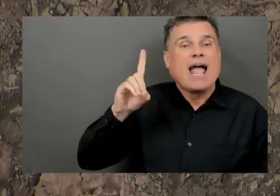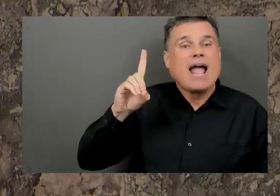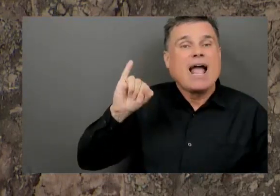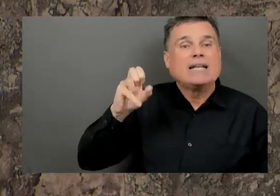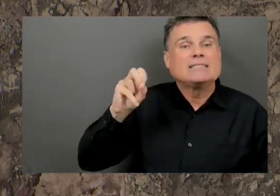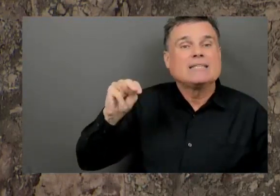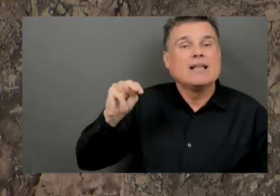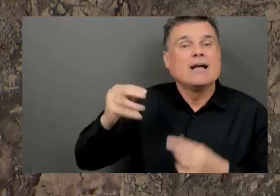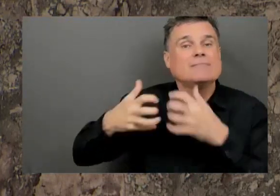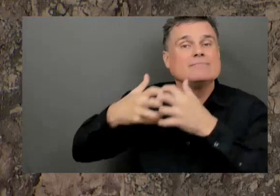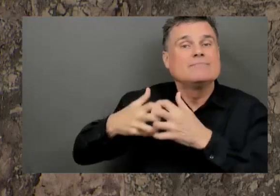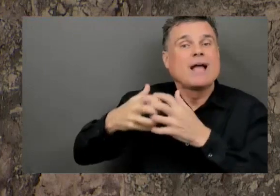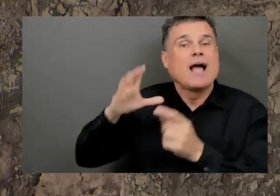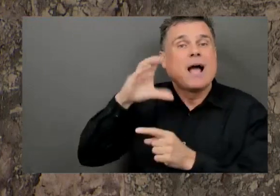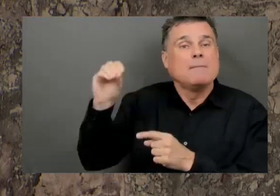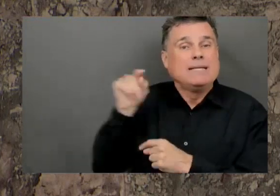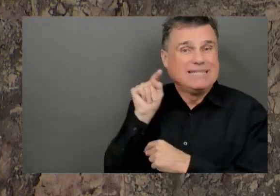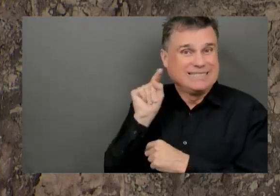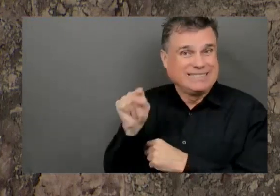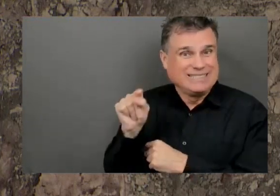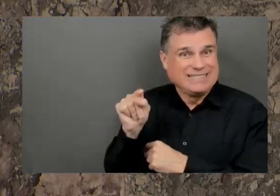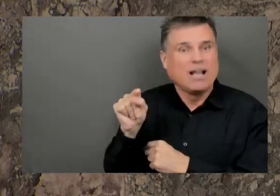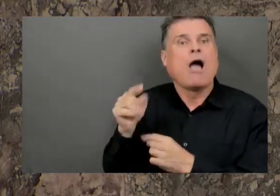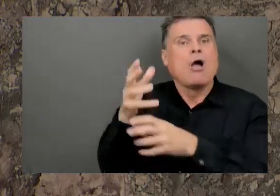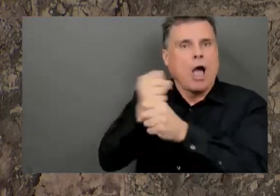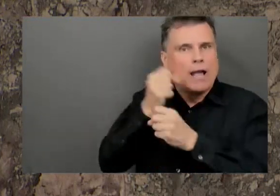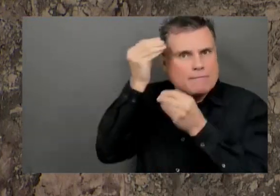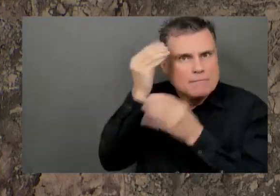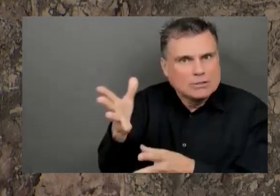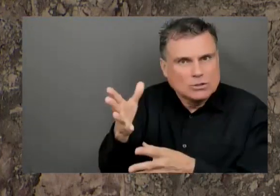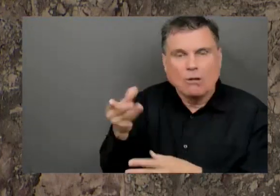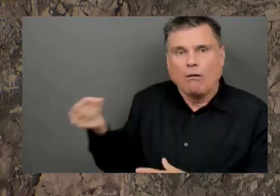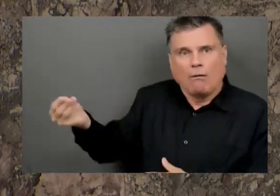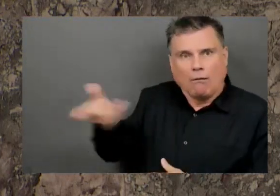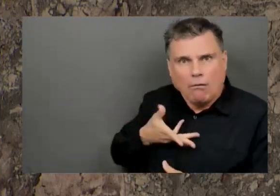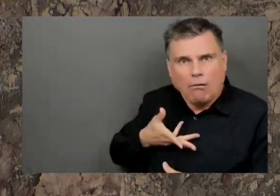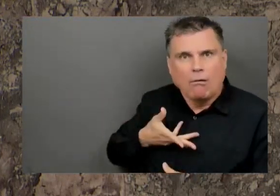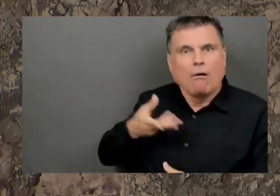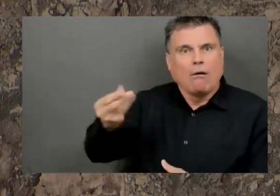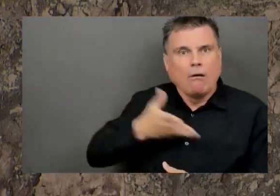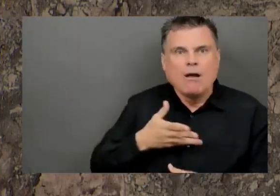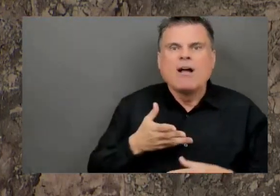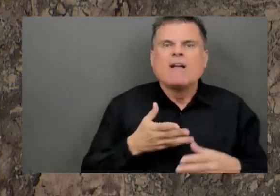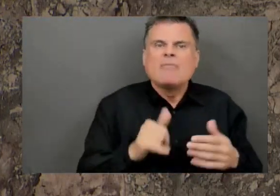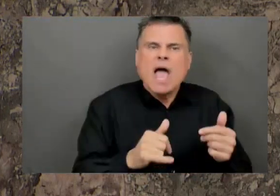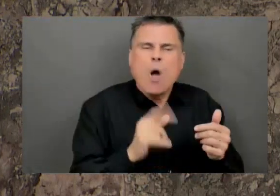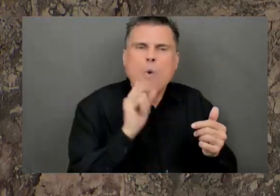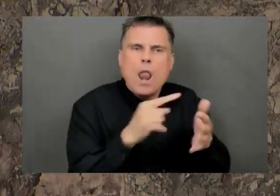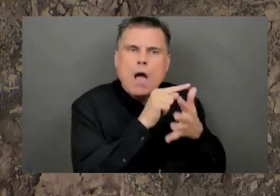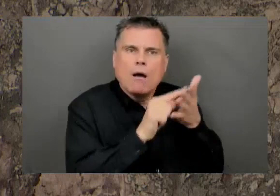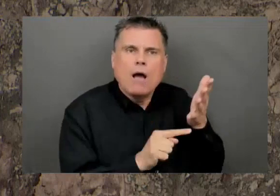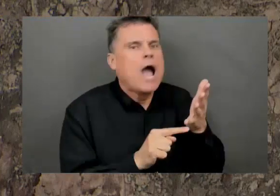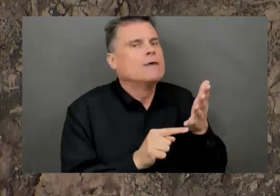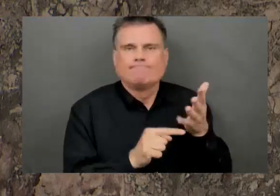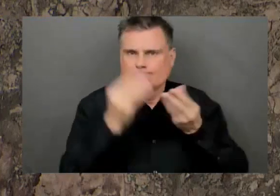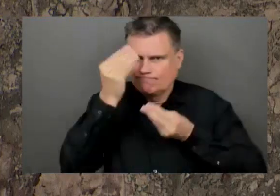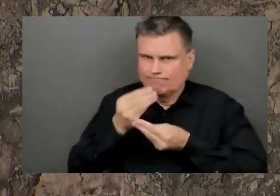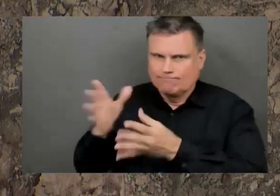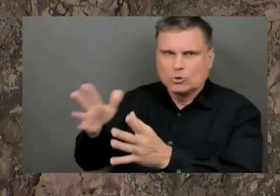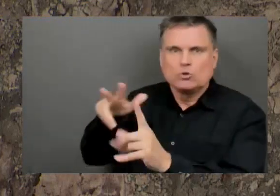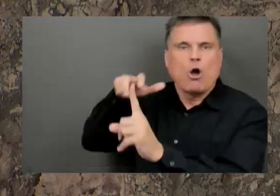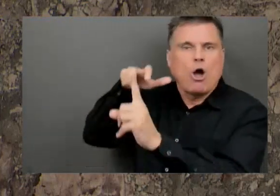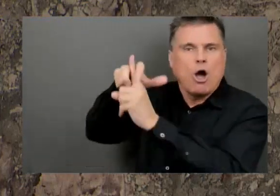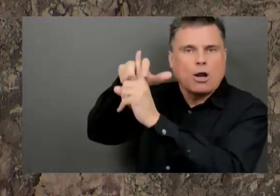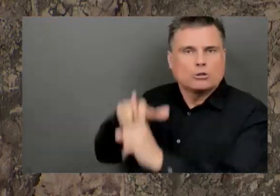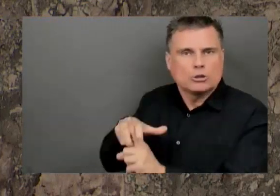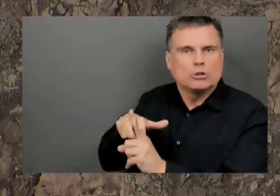Speaker. Mr. Speaker, the right thing to do is to leave this in the hands of the Auditor General. He is the person. He is the